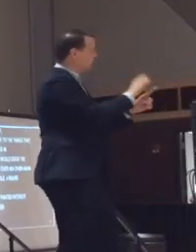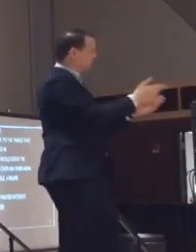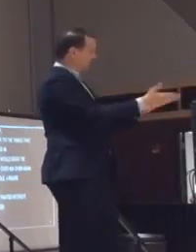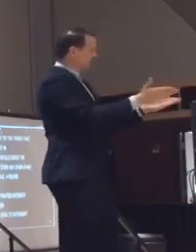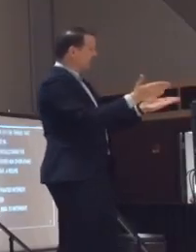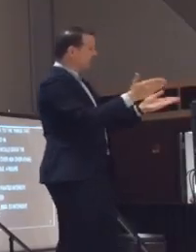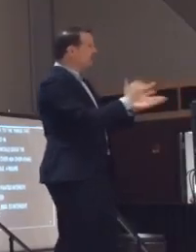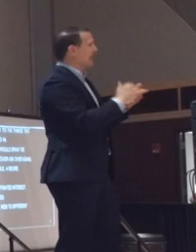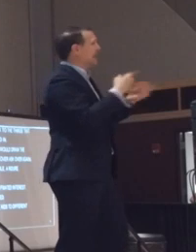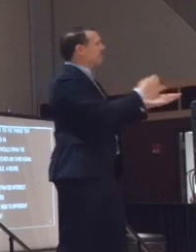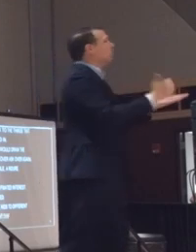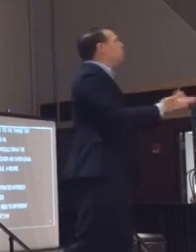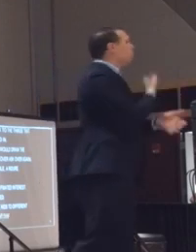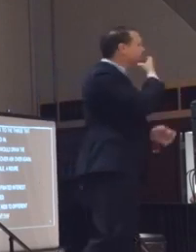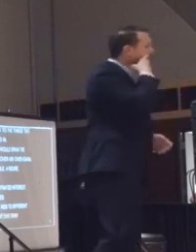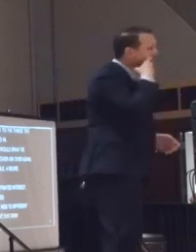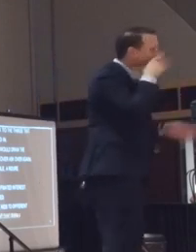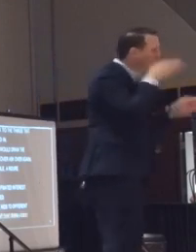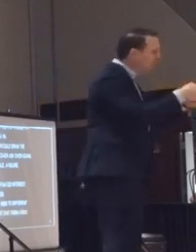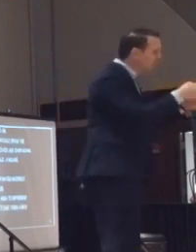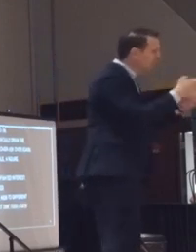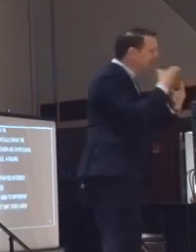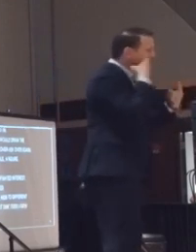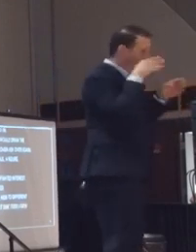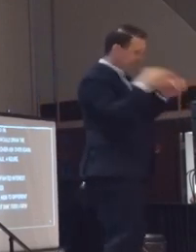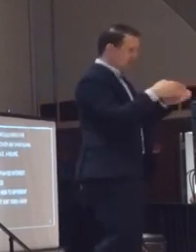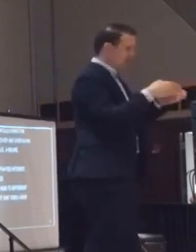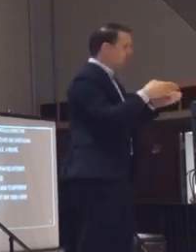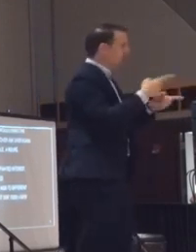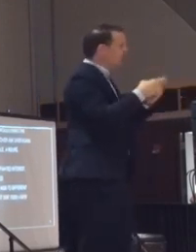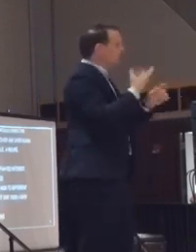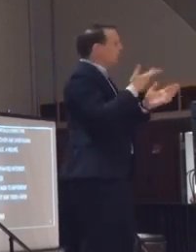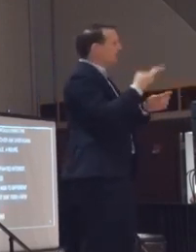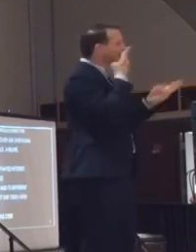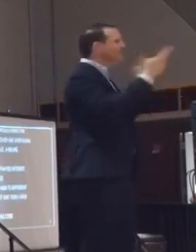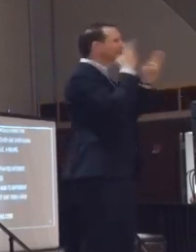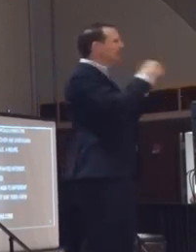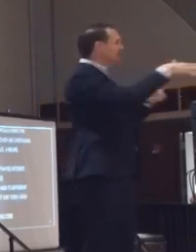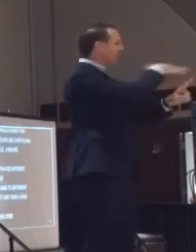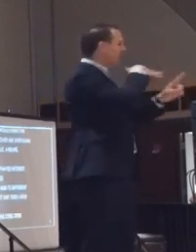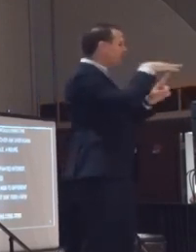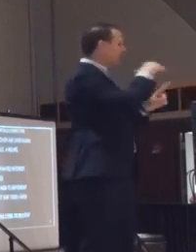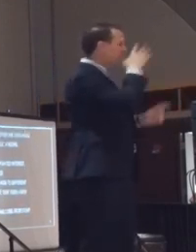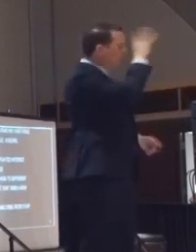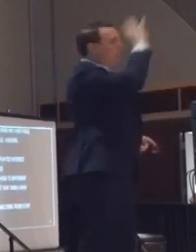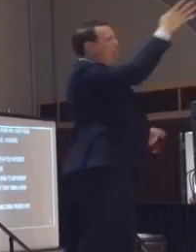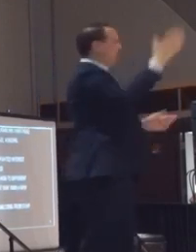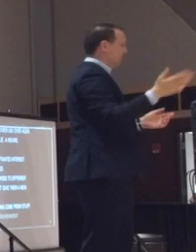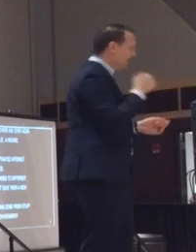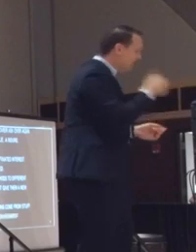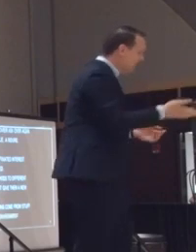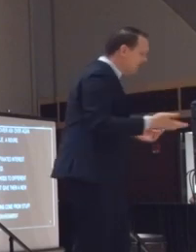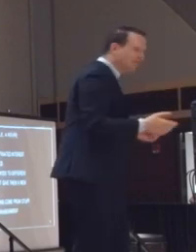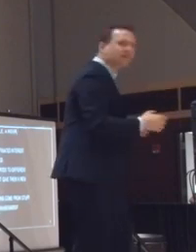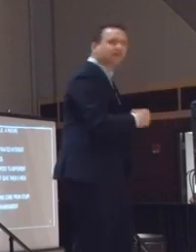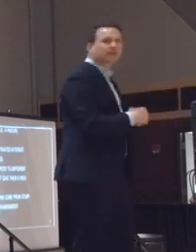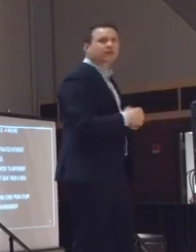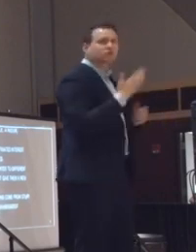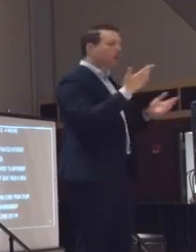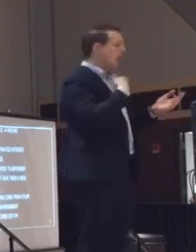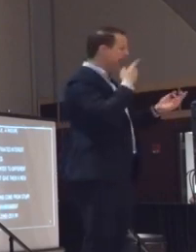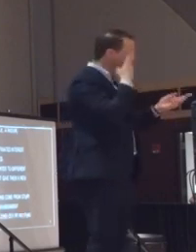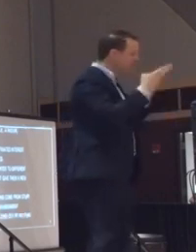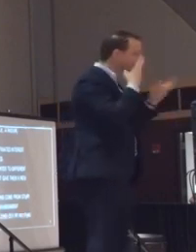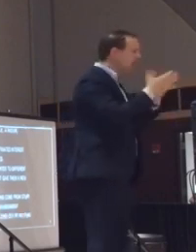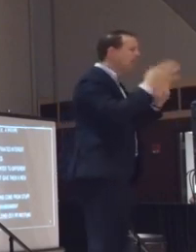new fixation. After all, fixations come from stuff they see in the environment. They don't just come out of nothing. Now, I'm seeing a lot